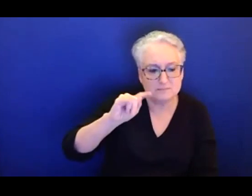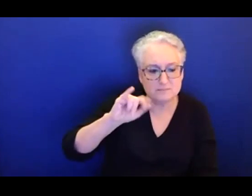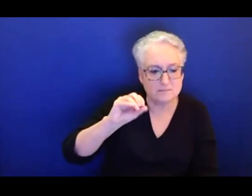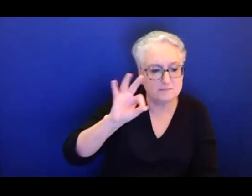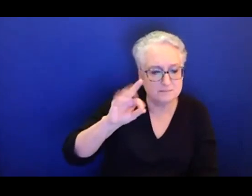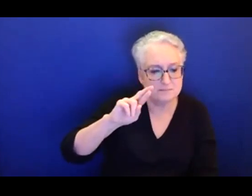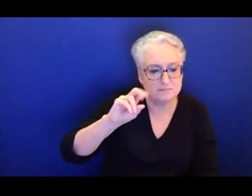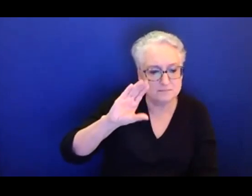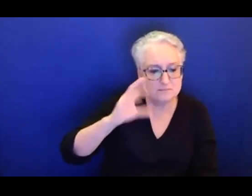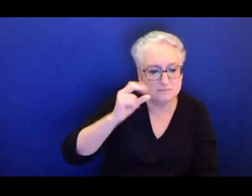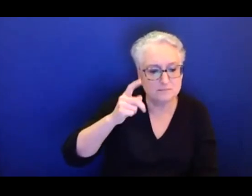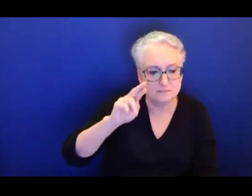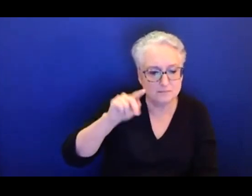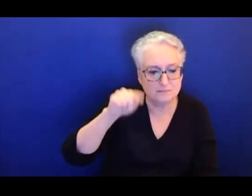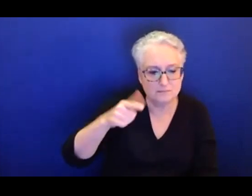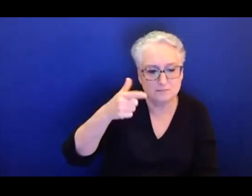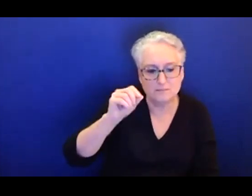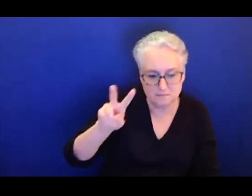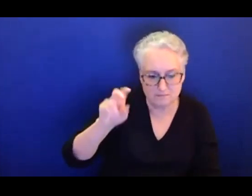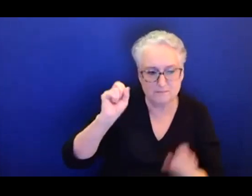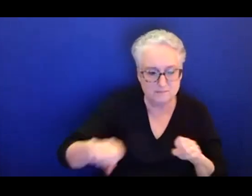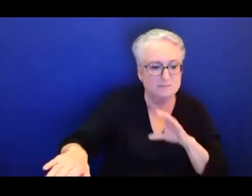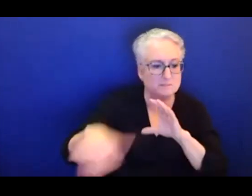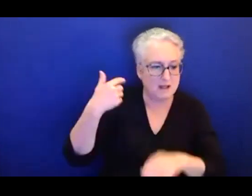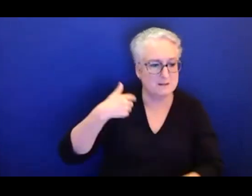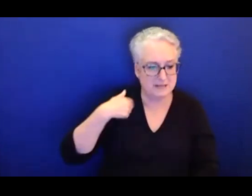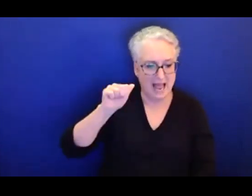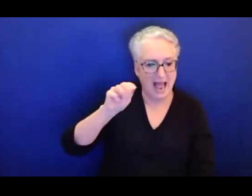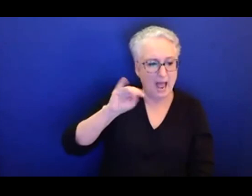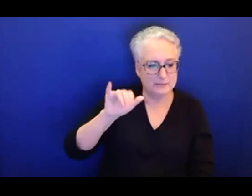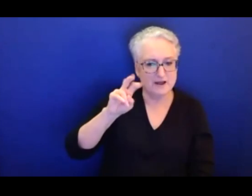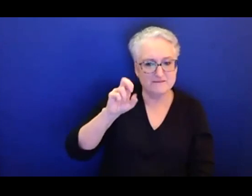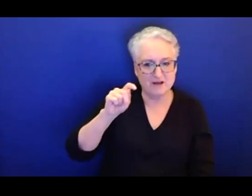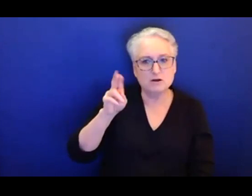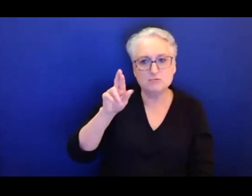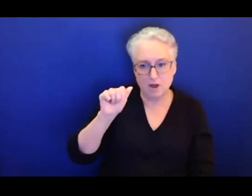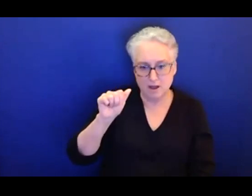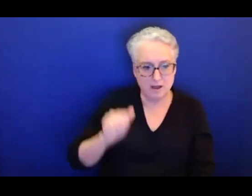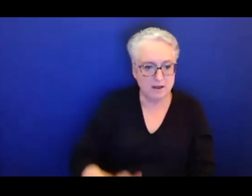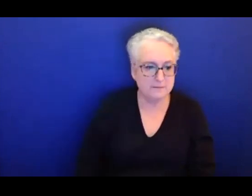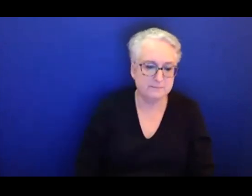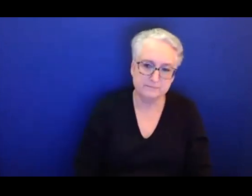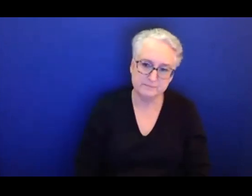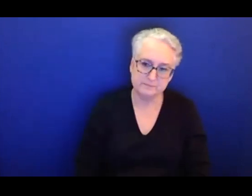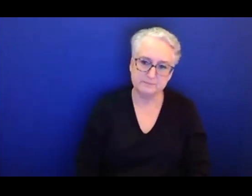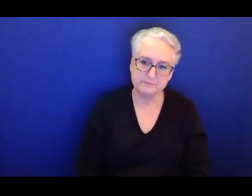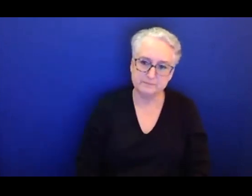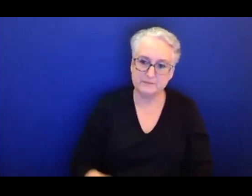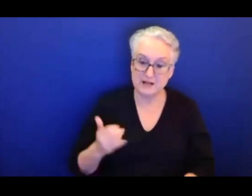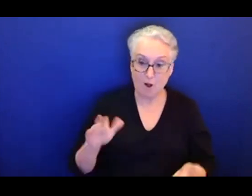speaking here. As I mentioned earlier, I'll be uploading all the documents that we've reviewed today on